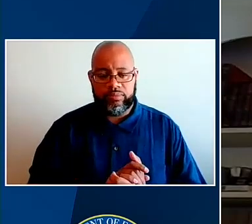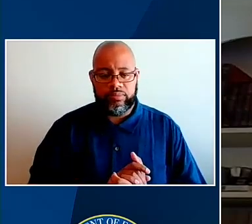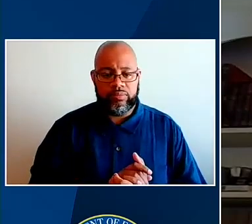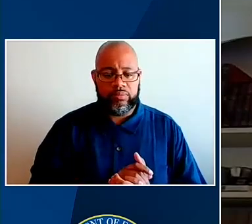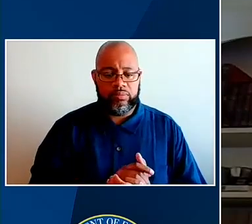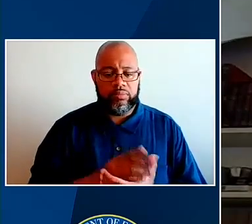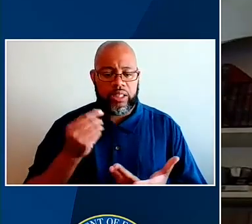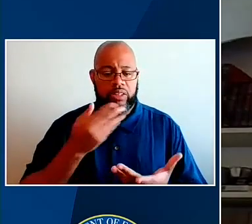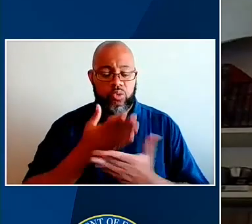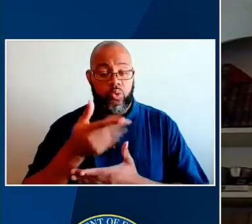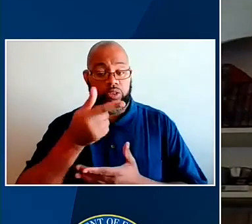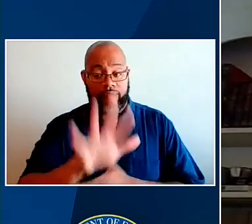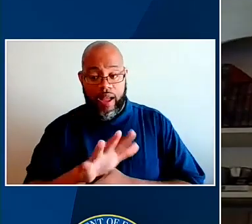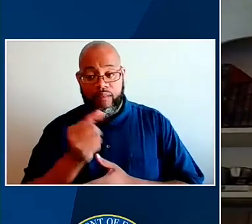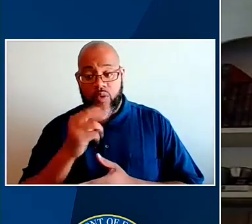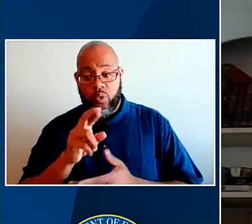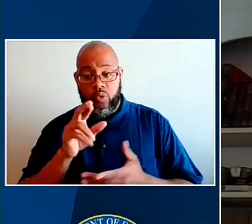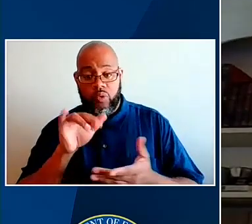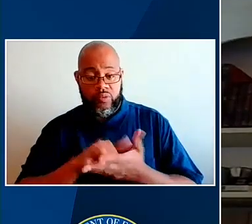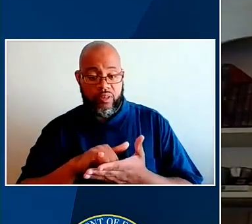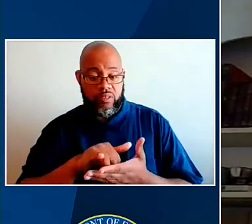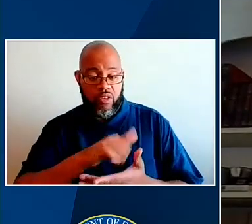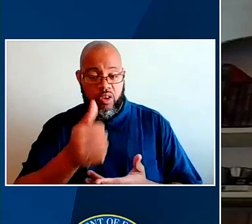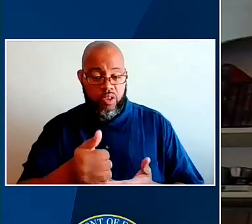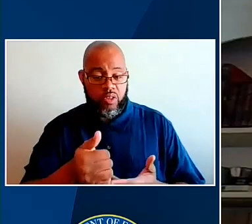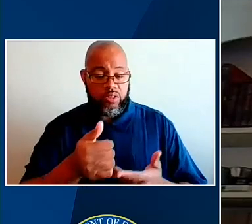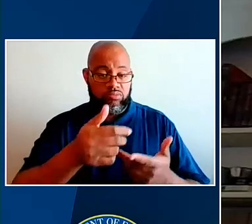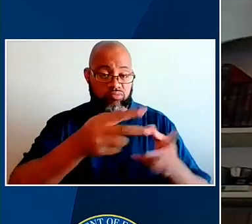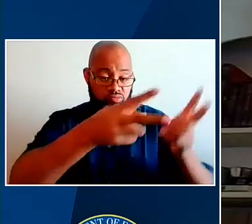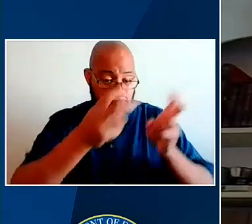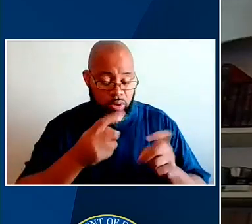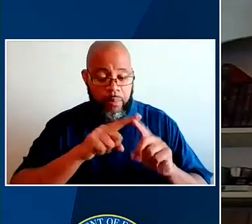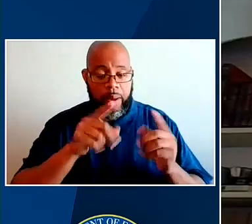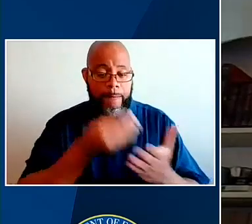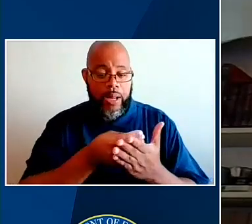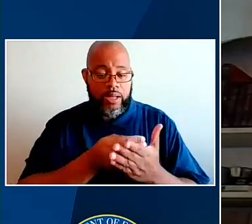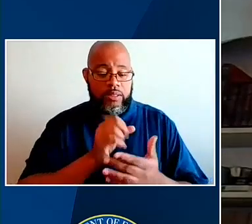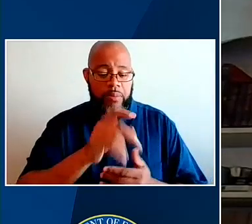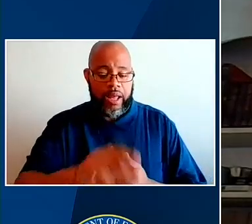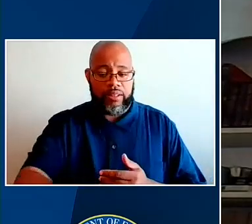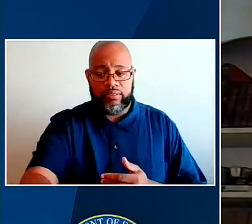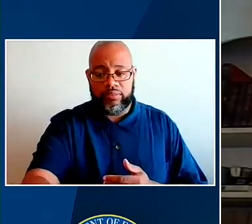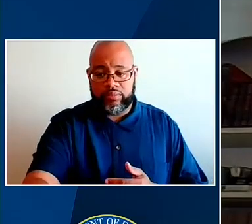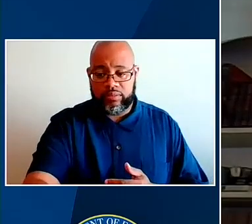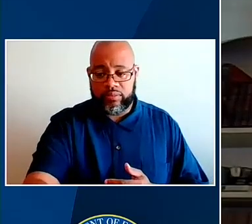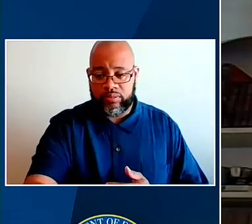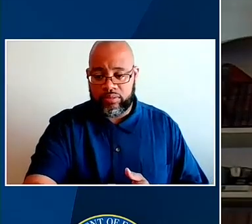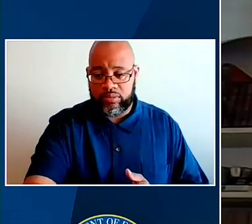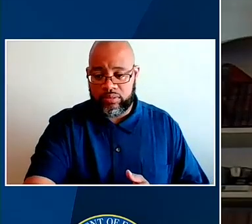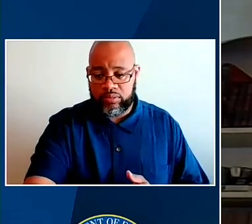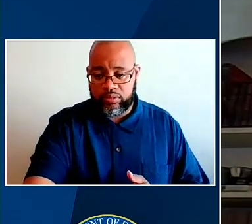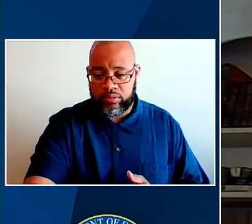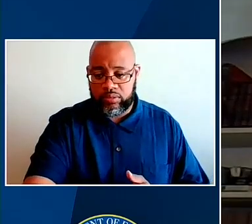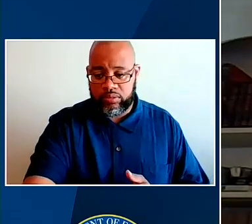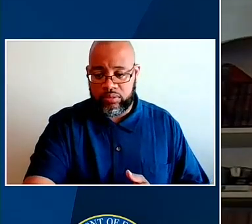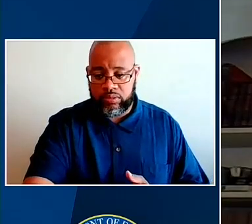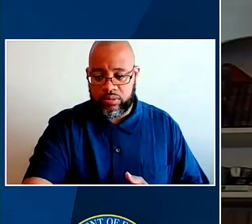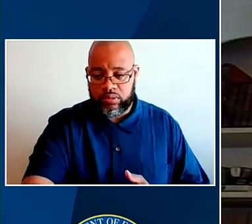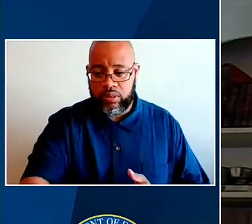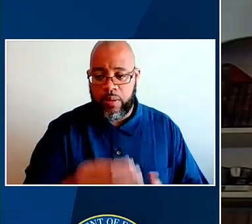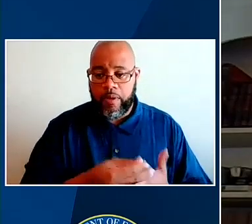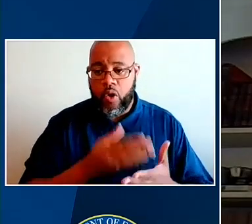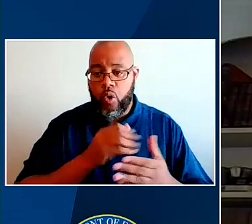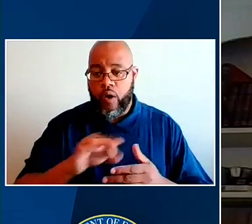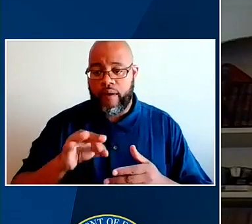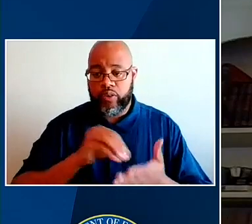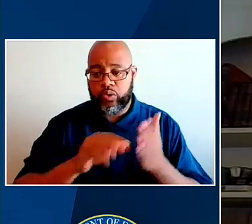back through G5 or net it out against another draw, but the money goes, the money's off the student account, could create